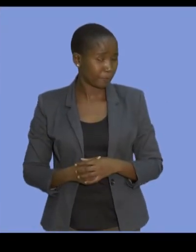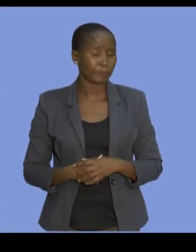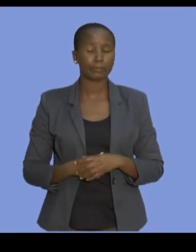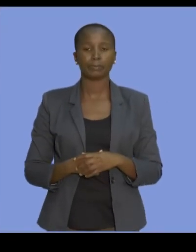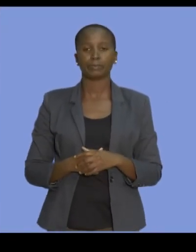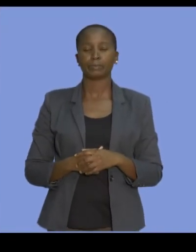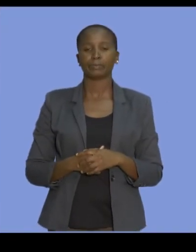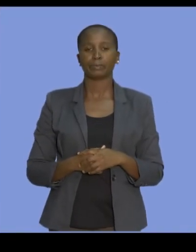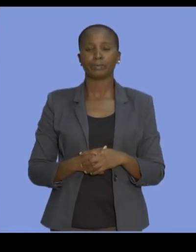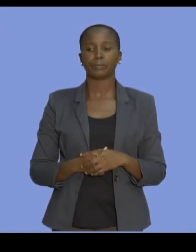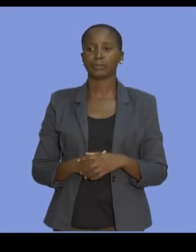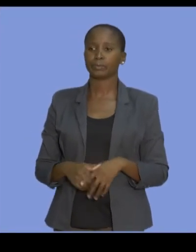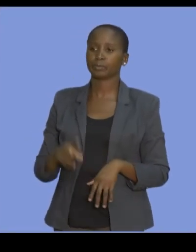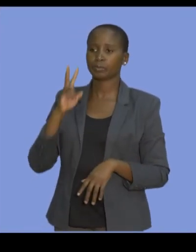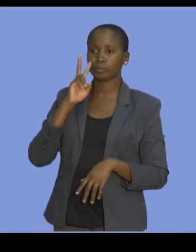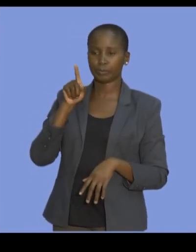So there's the Whisker plot.